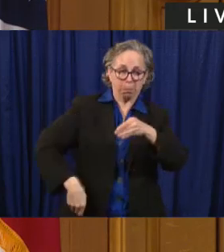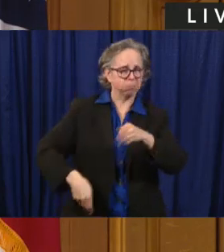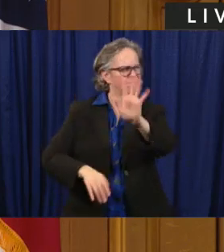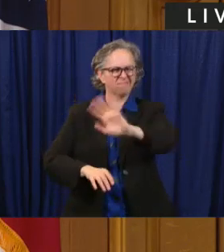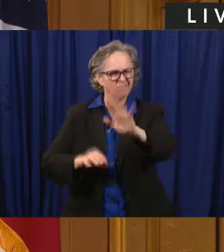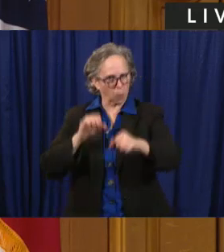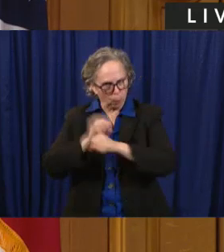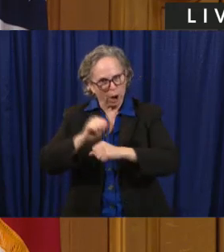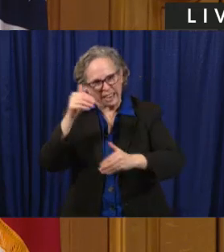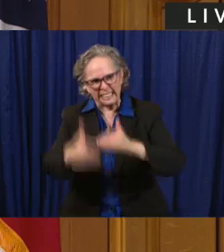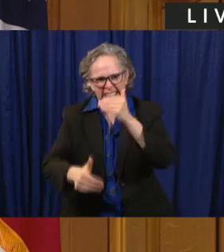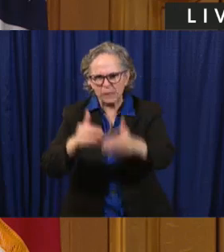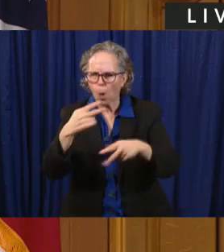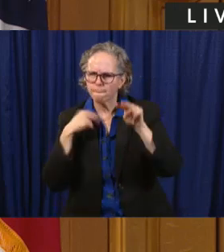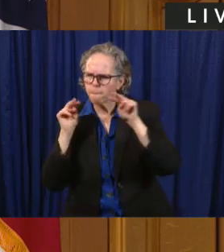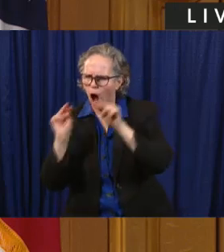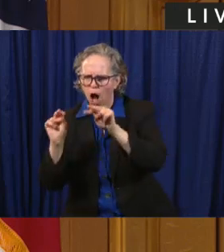this.